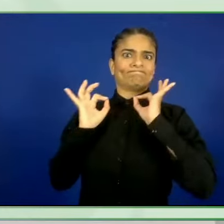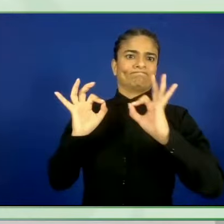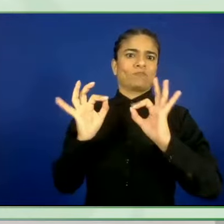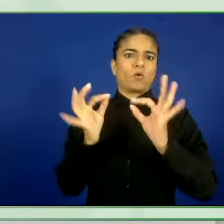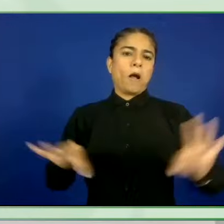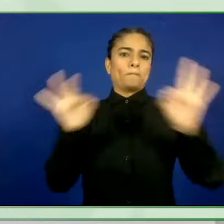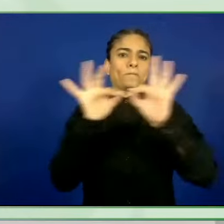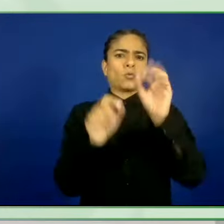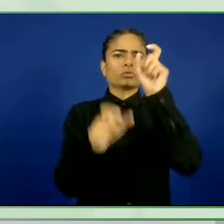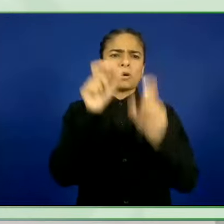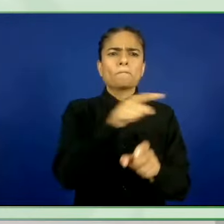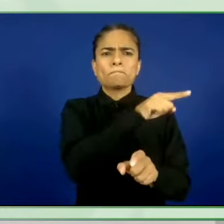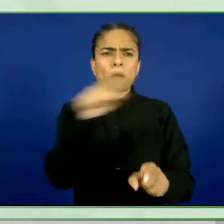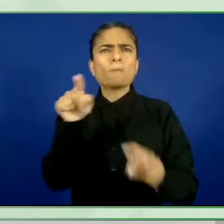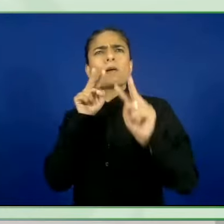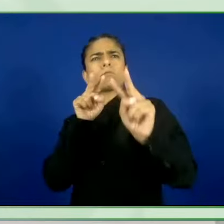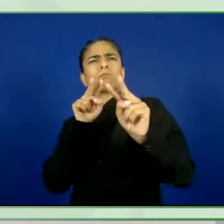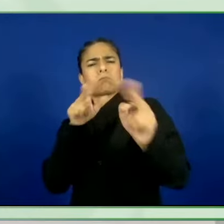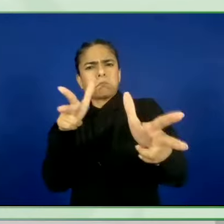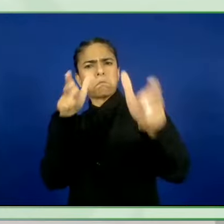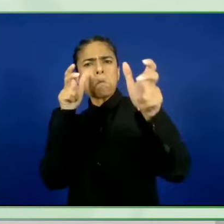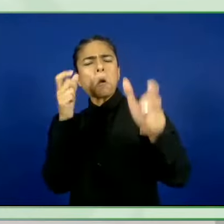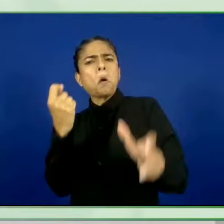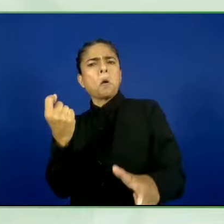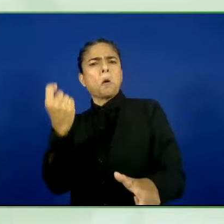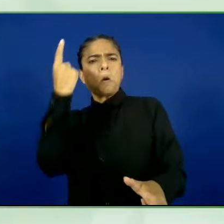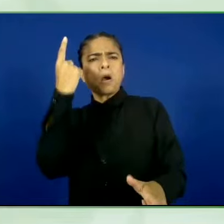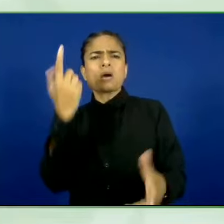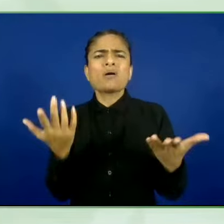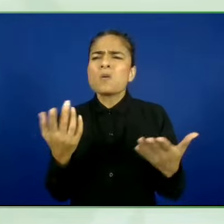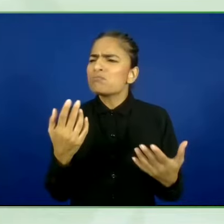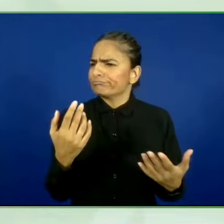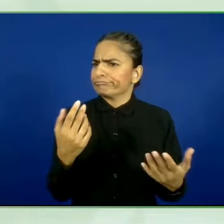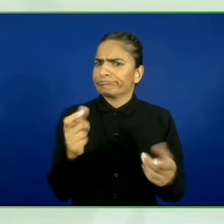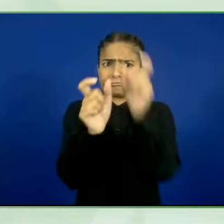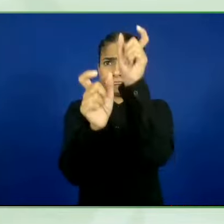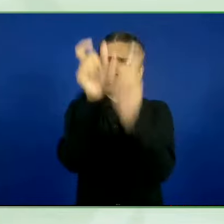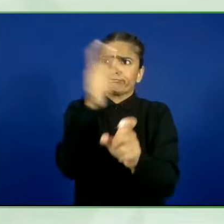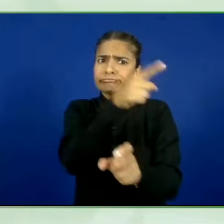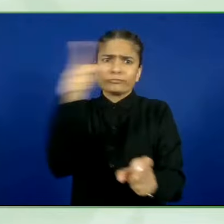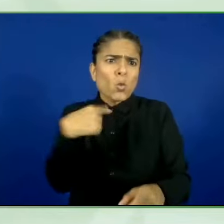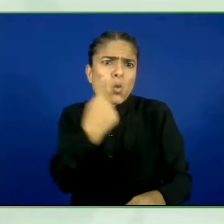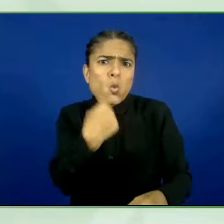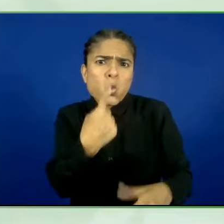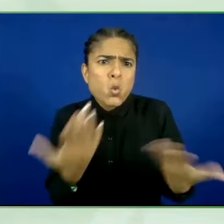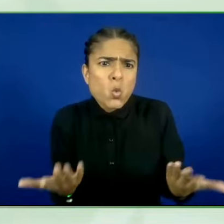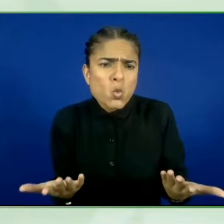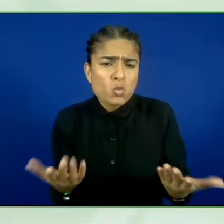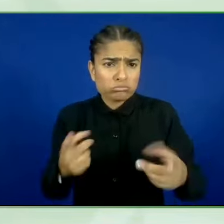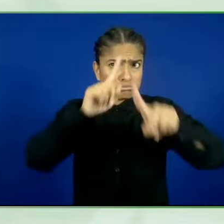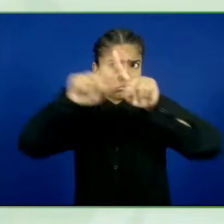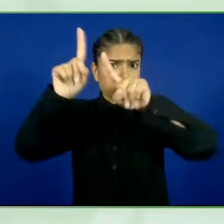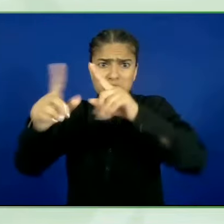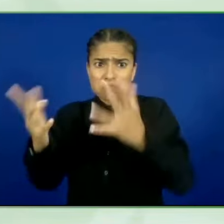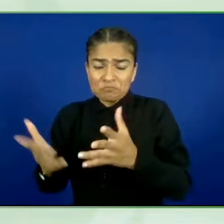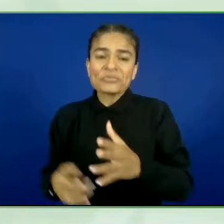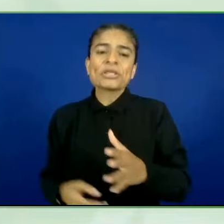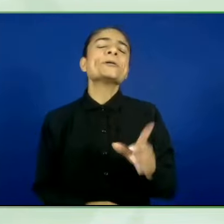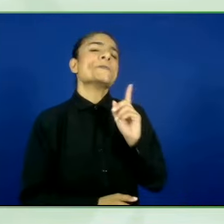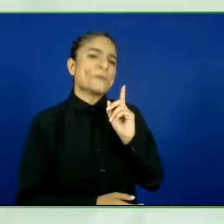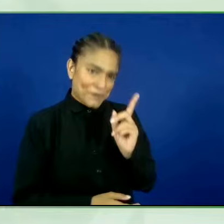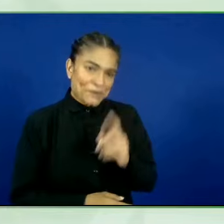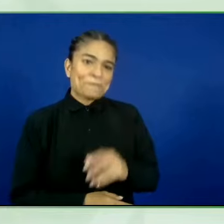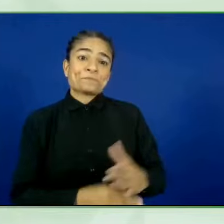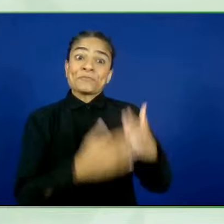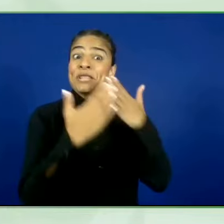different stakeholders are. All right, thank you very much. First of all, we're working with the Ministry